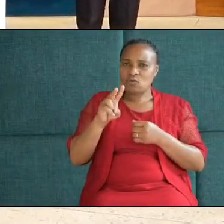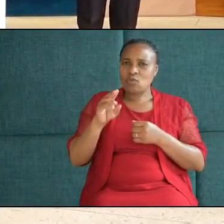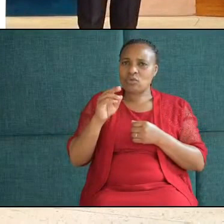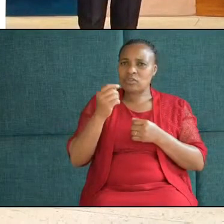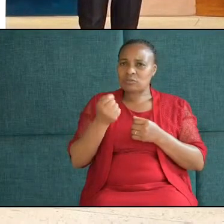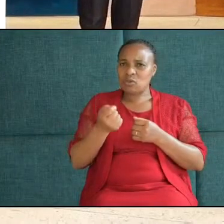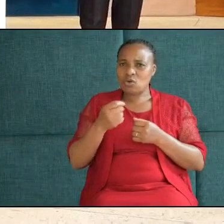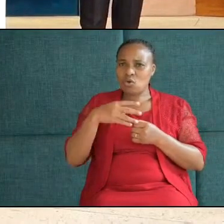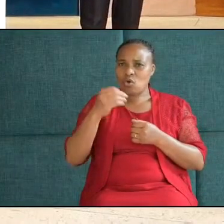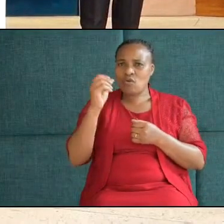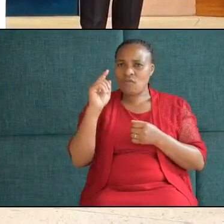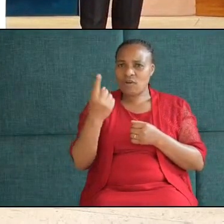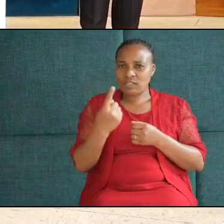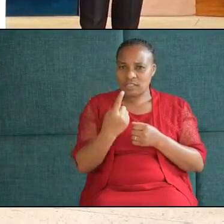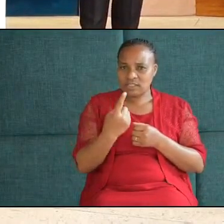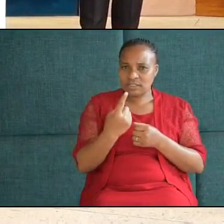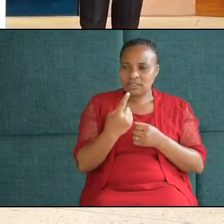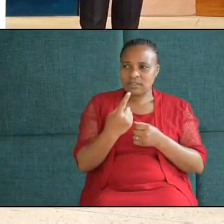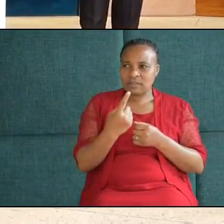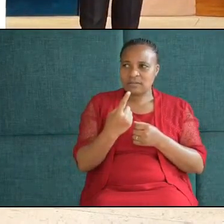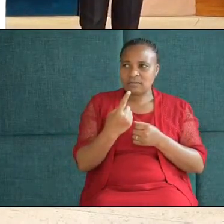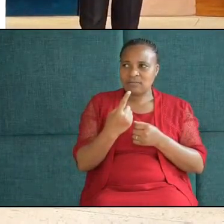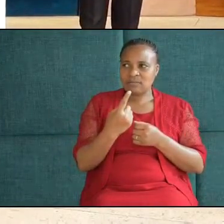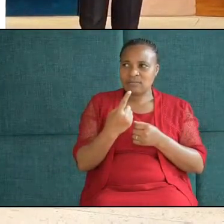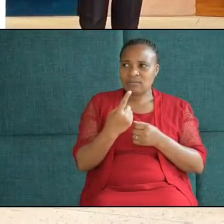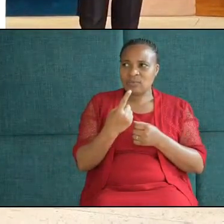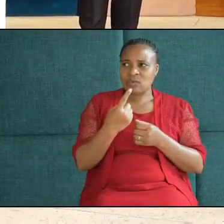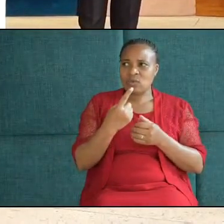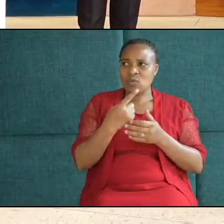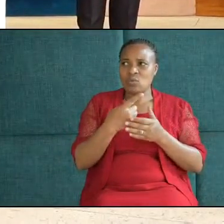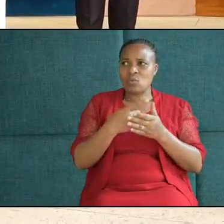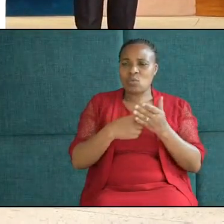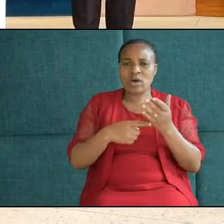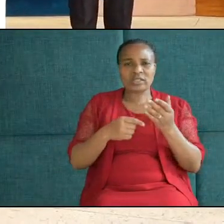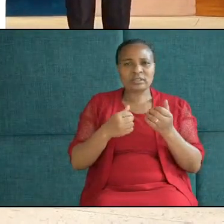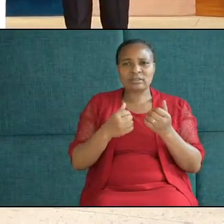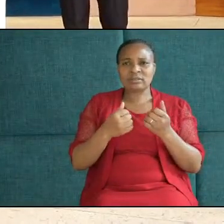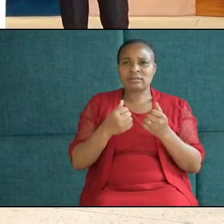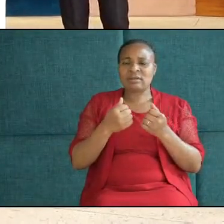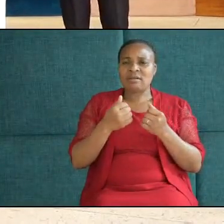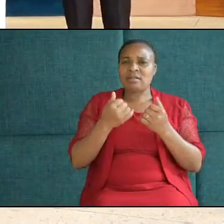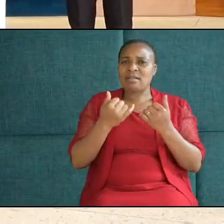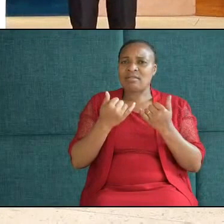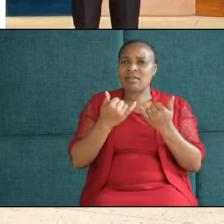go first. What did the lamp represent?